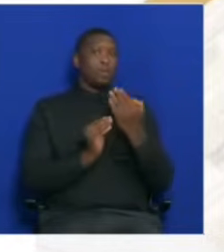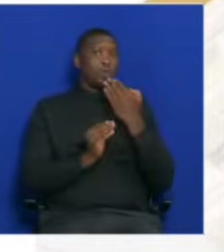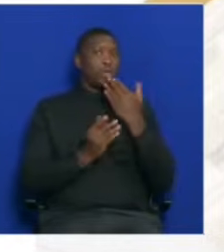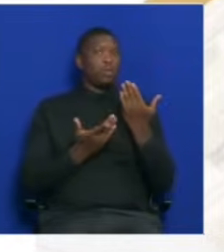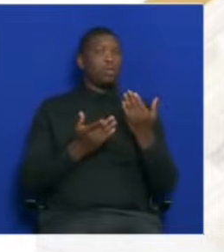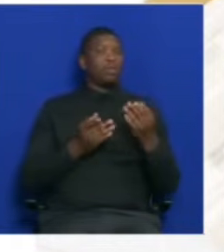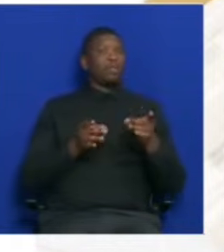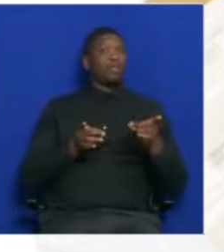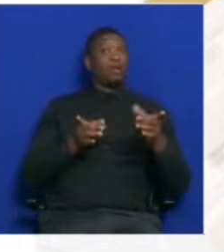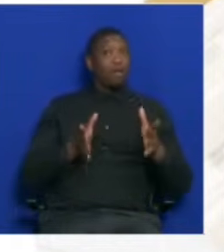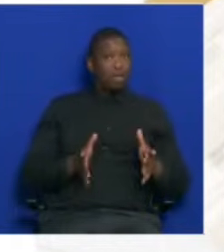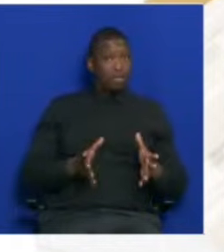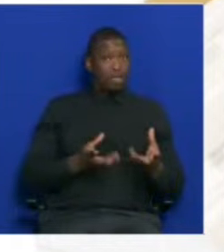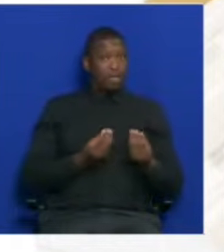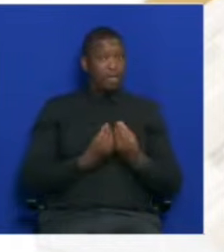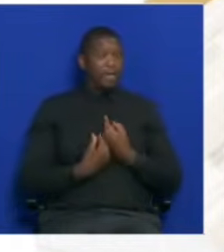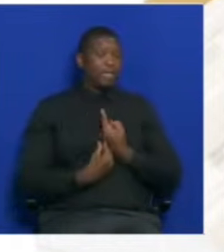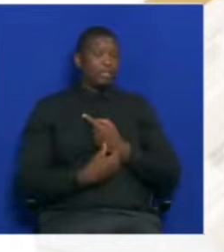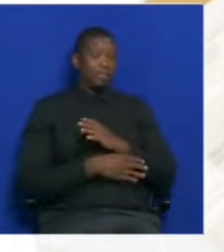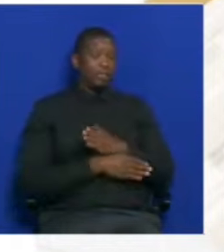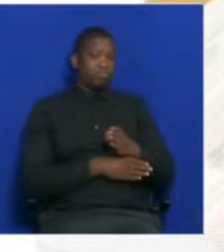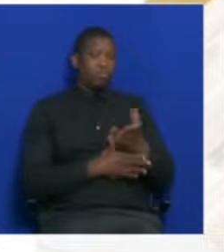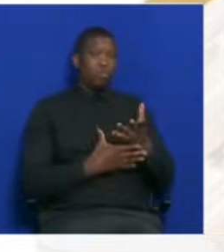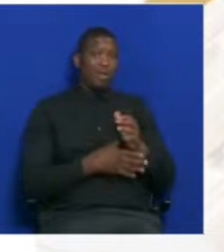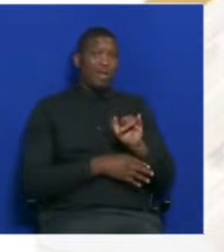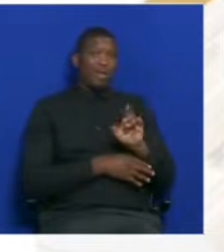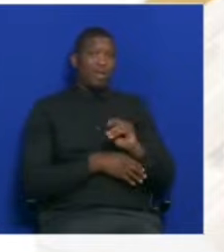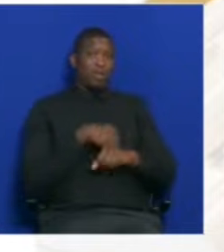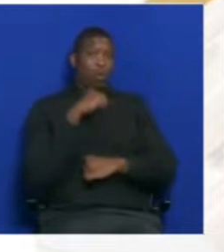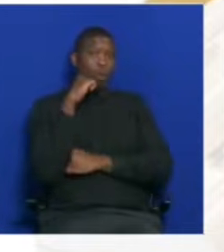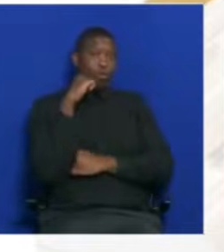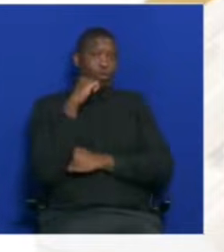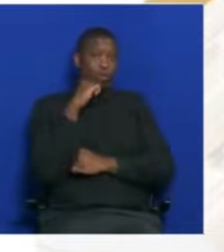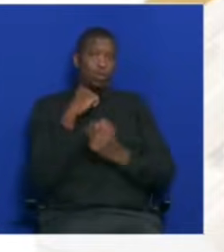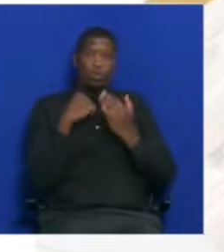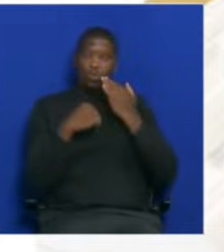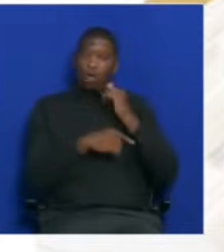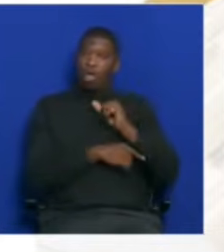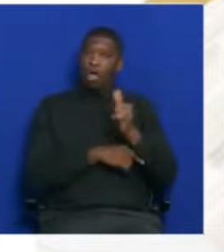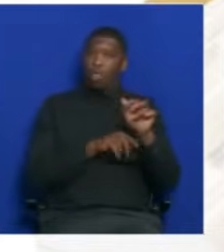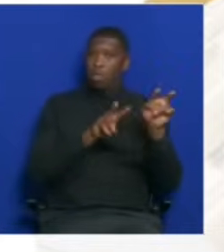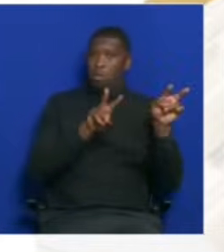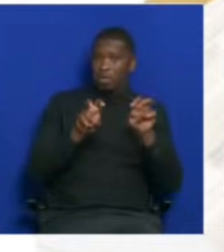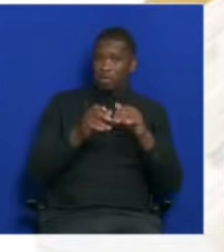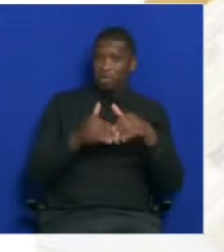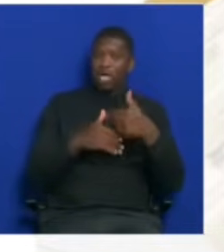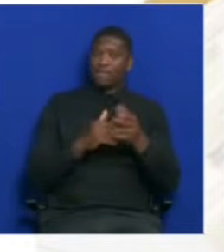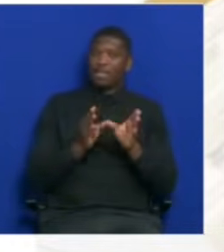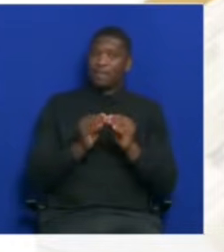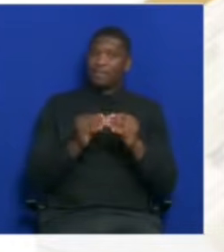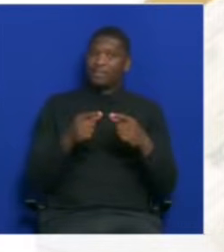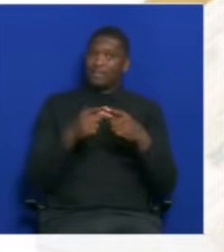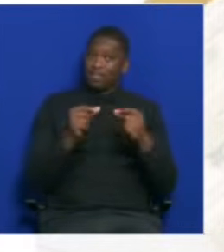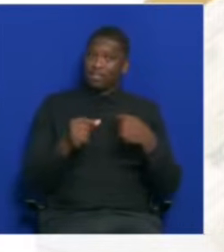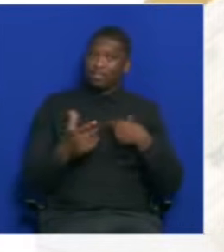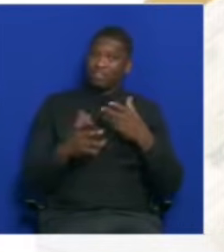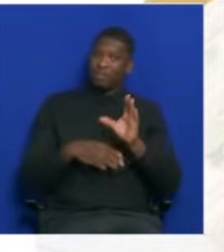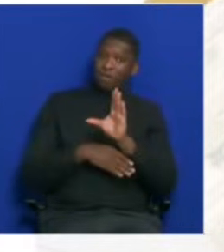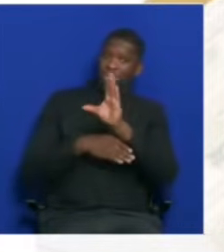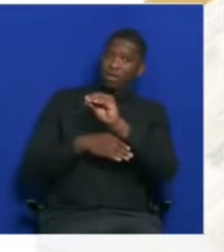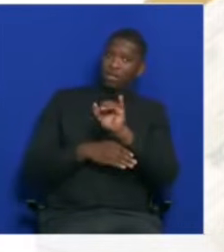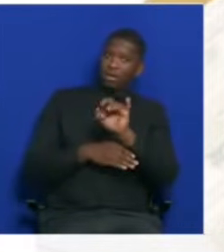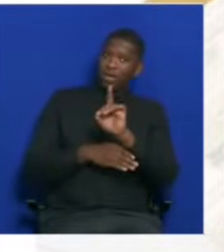and myself in the ID's office on another matter. After that meeting was concluded, I asked the ID if I may see